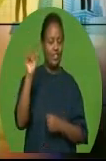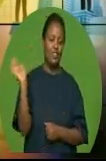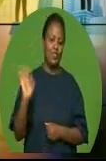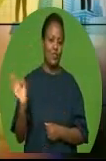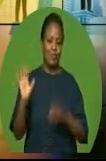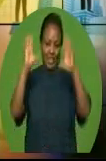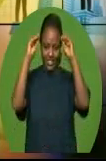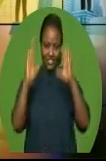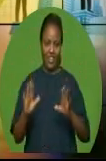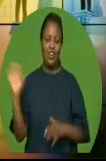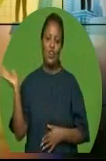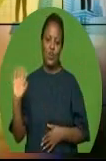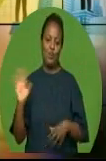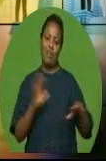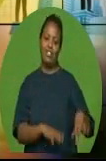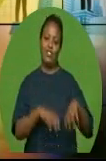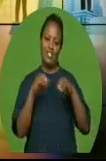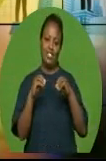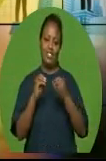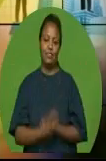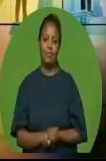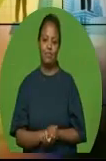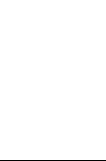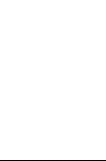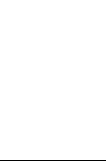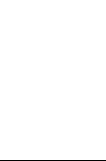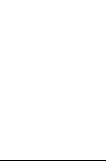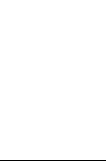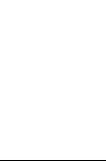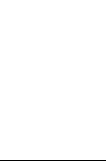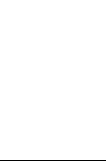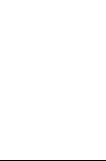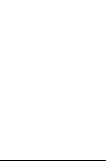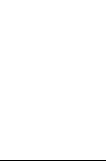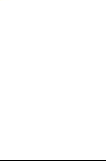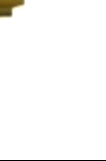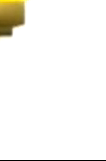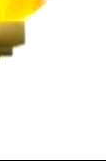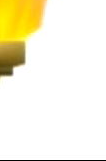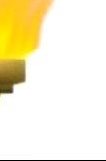Until then, goodbye teacher, goodbye students.